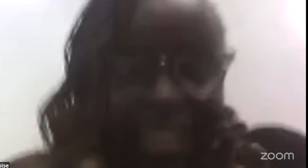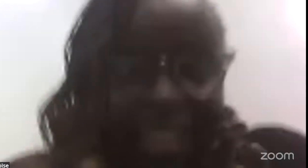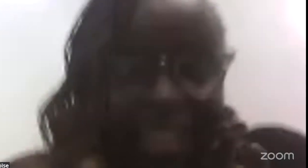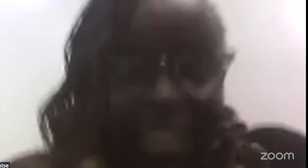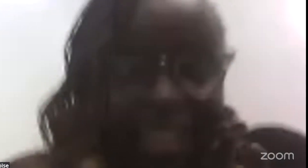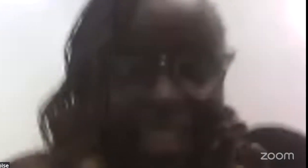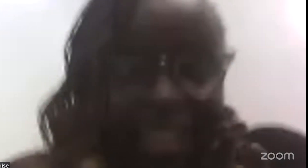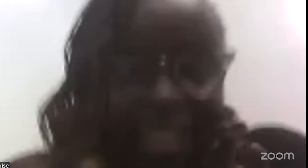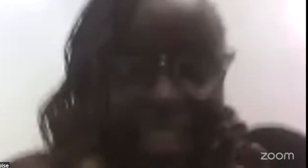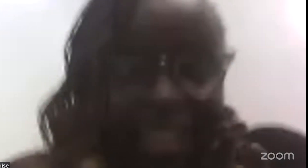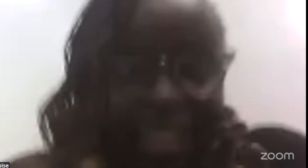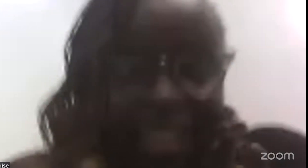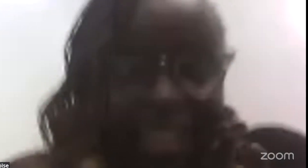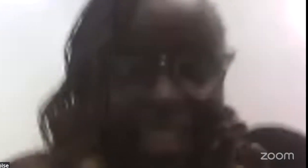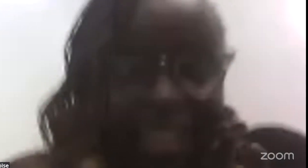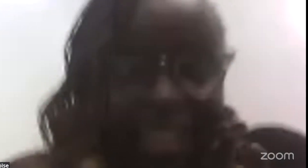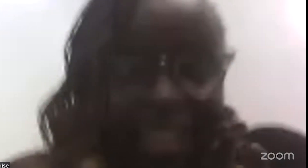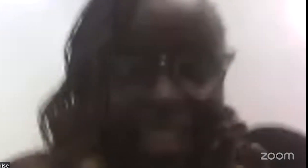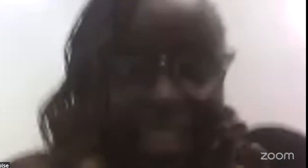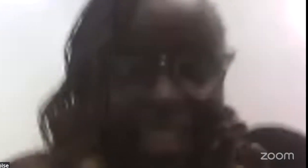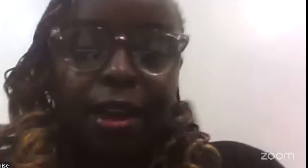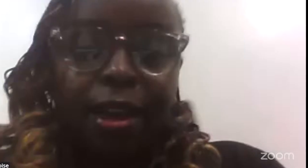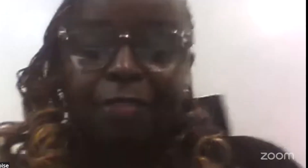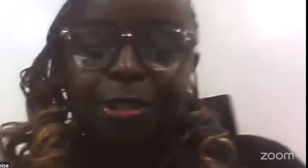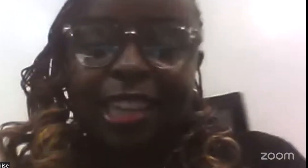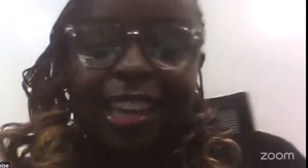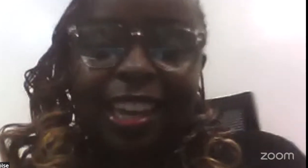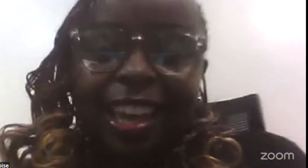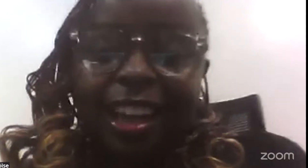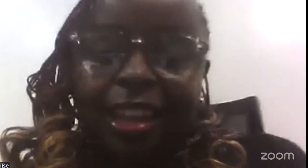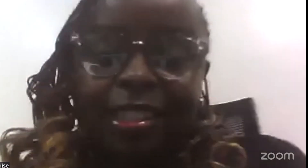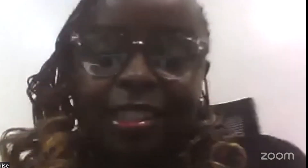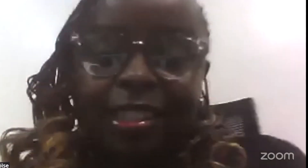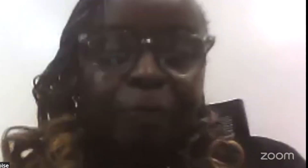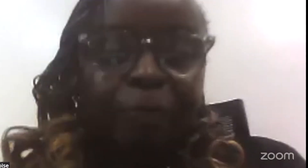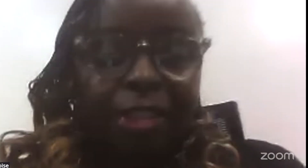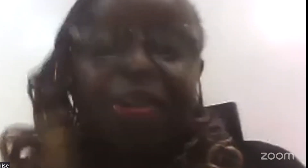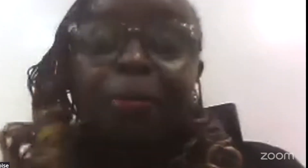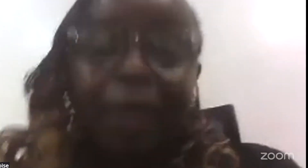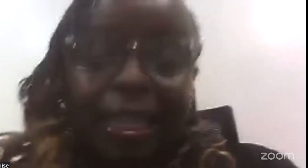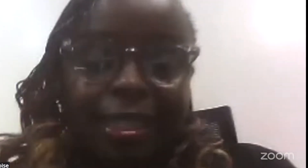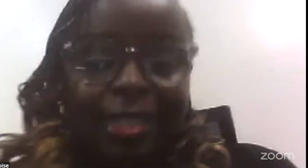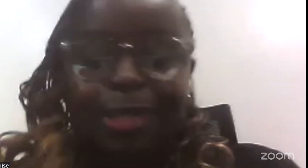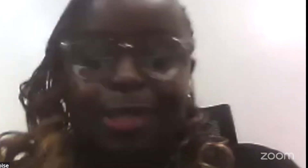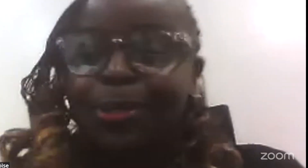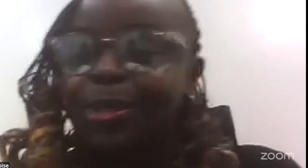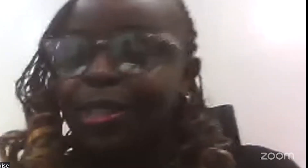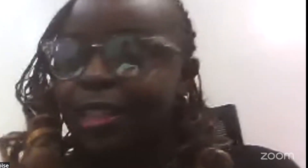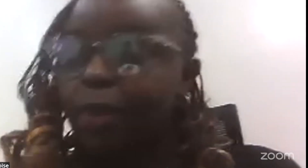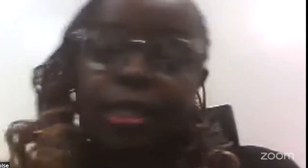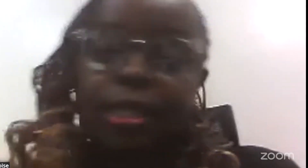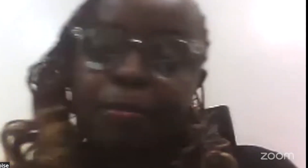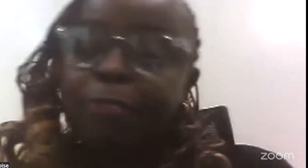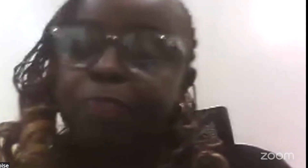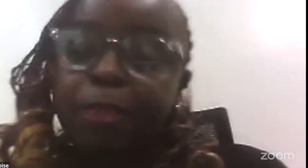introduction. I'm very, very happy to be here, I have to say, and very pleased to see quite